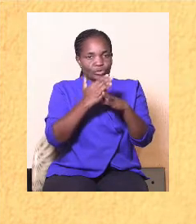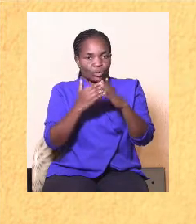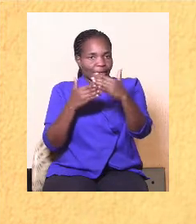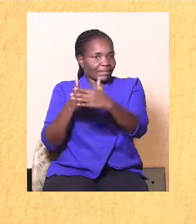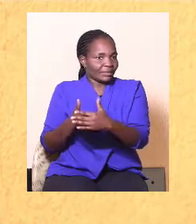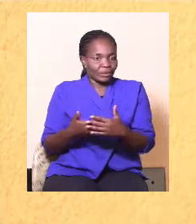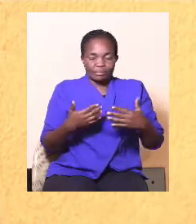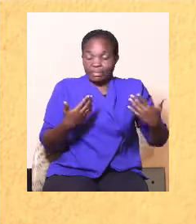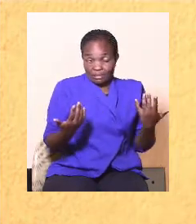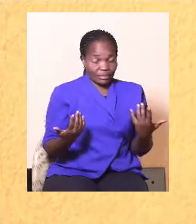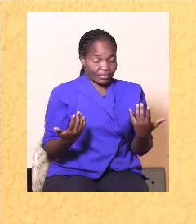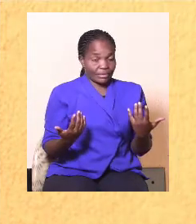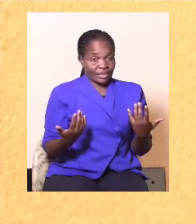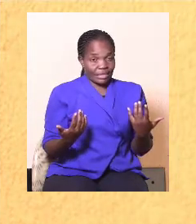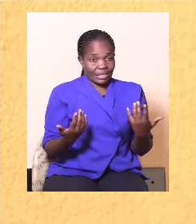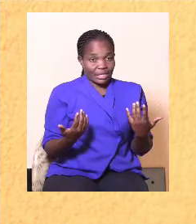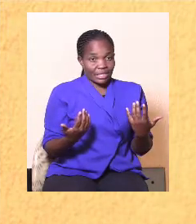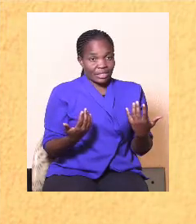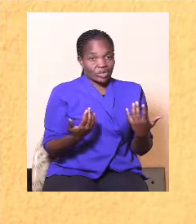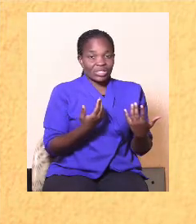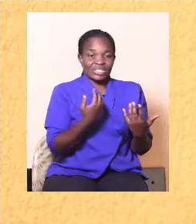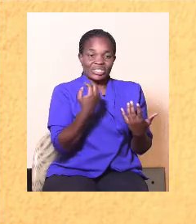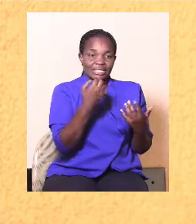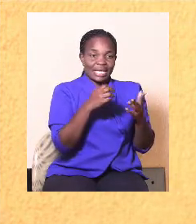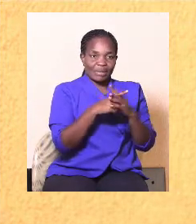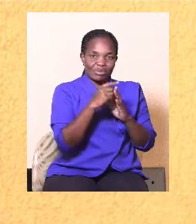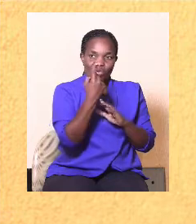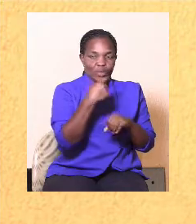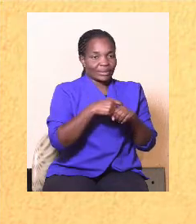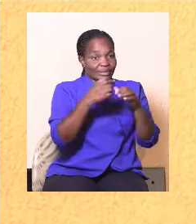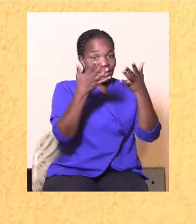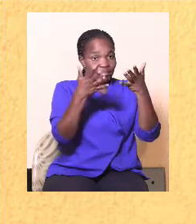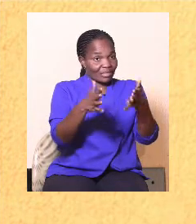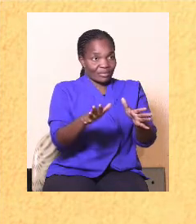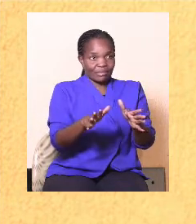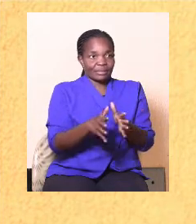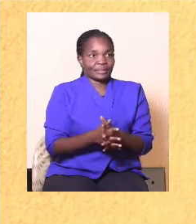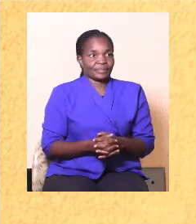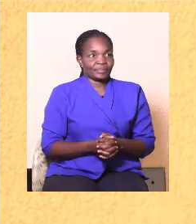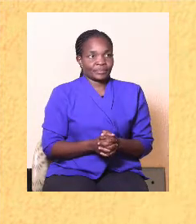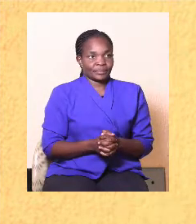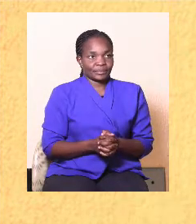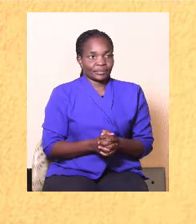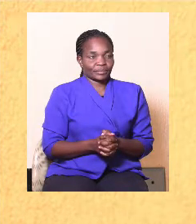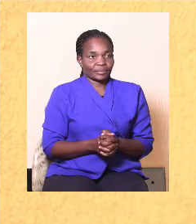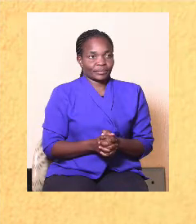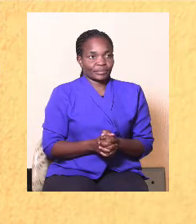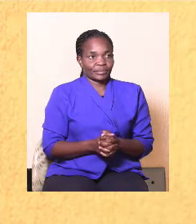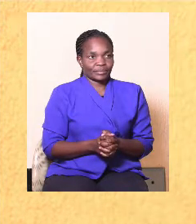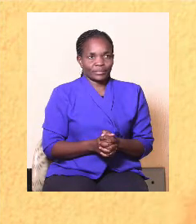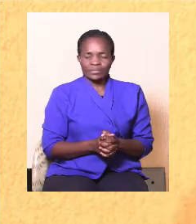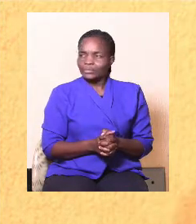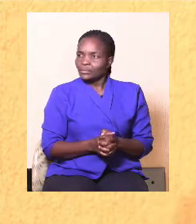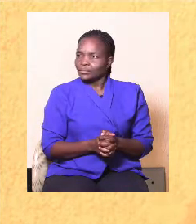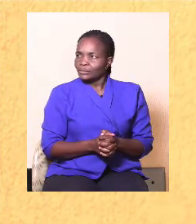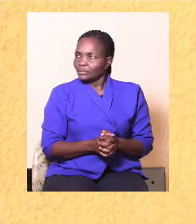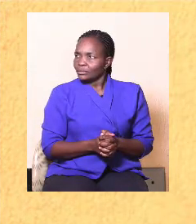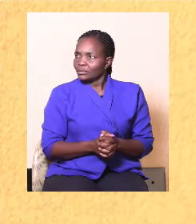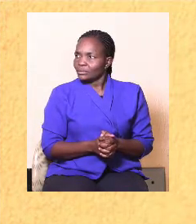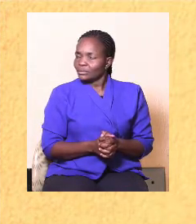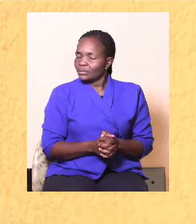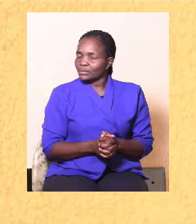this period. So it's a once-off payment. It's a once-off payment for this period. And therefore, we want to encourage